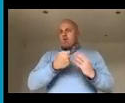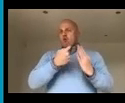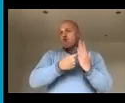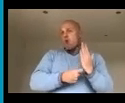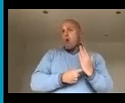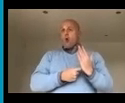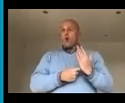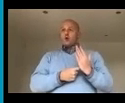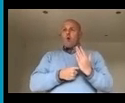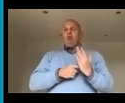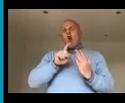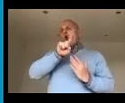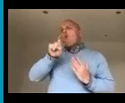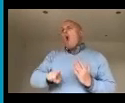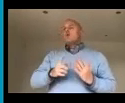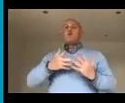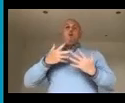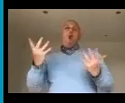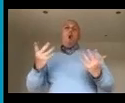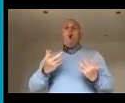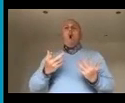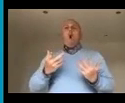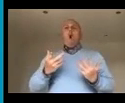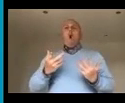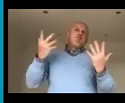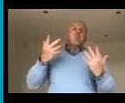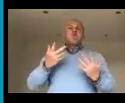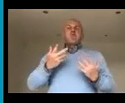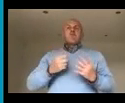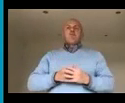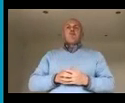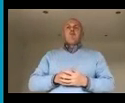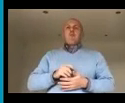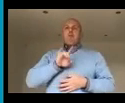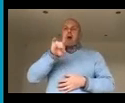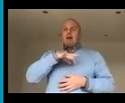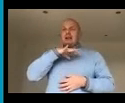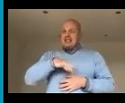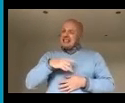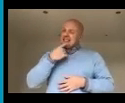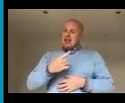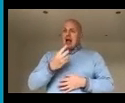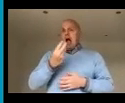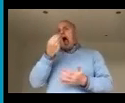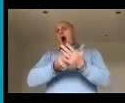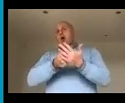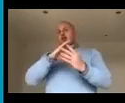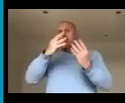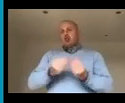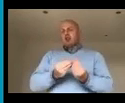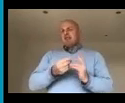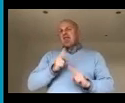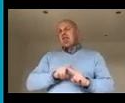just take your word for how much something costs. But you need to be able to say what the prices are. So if you're paying a